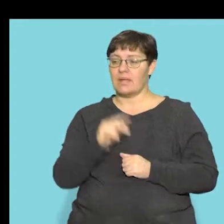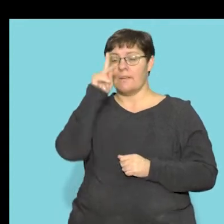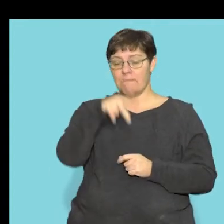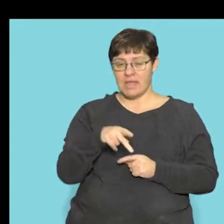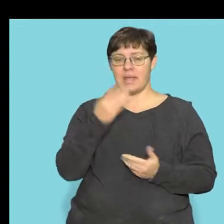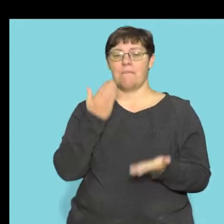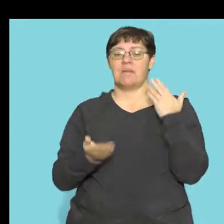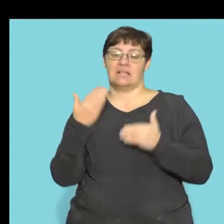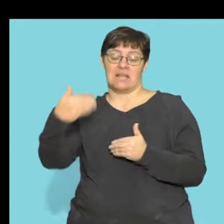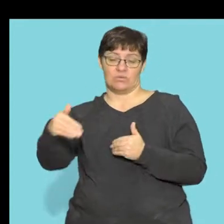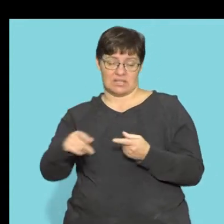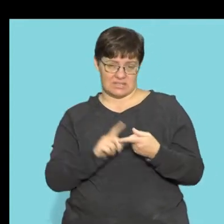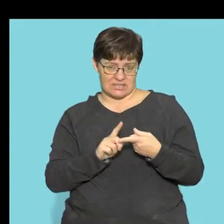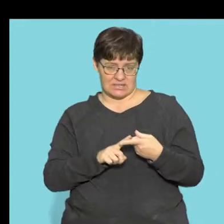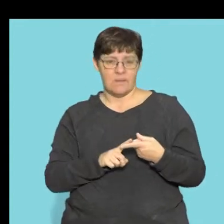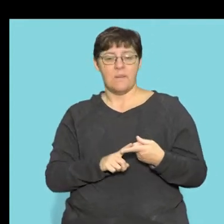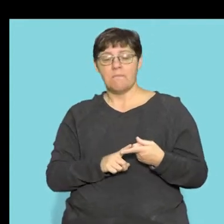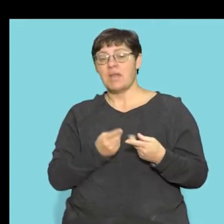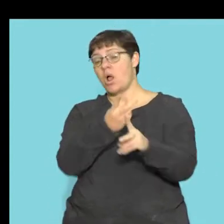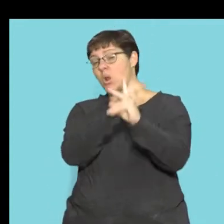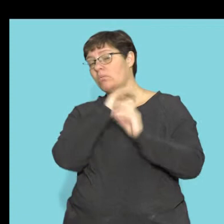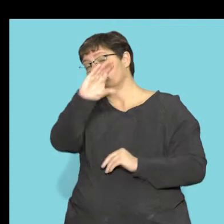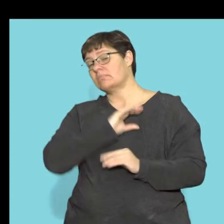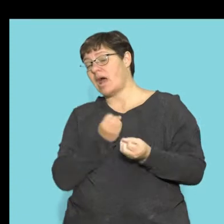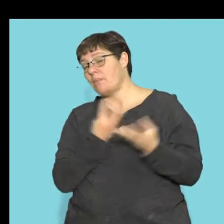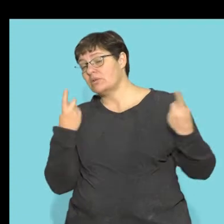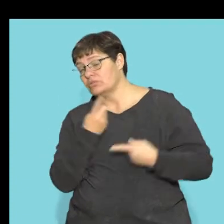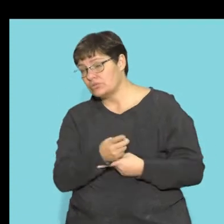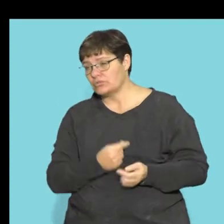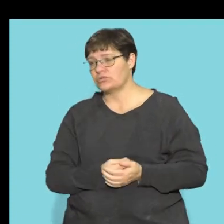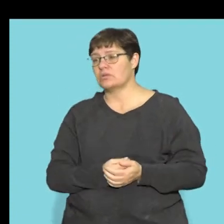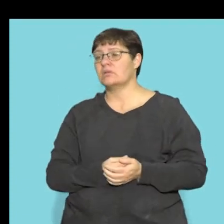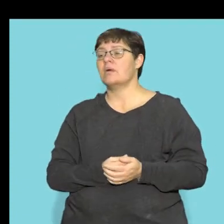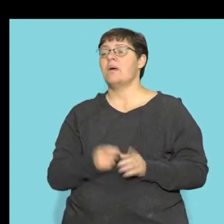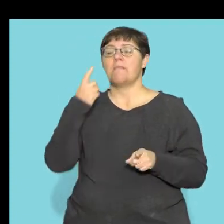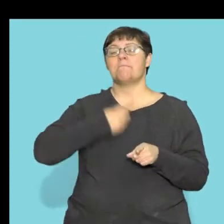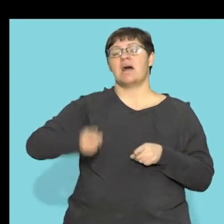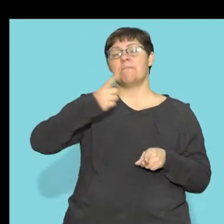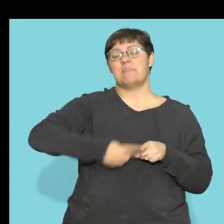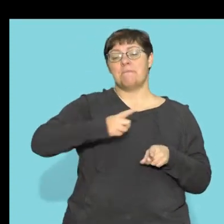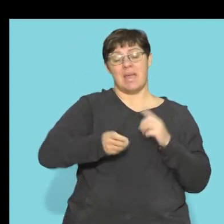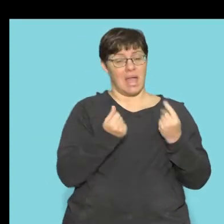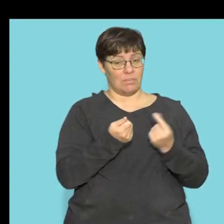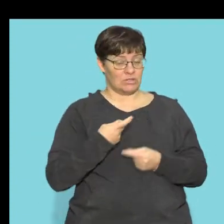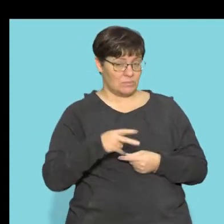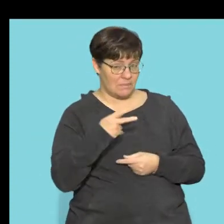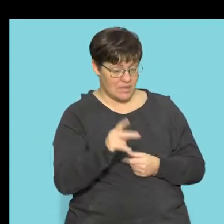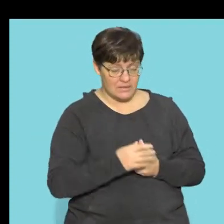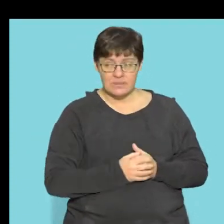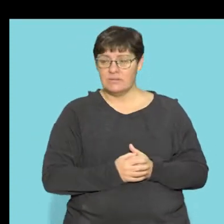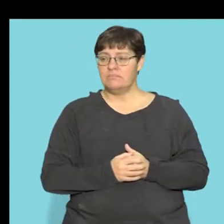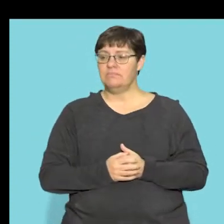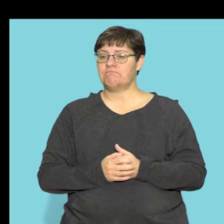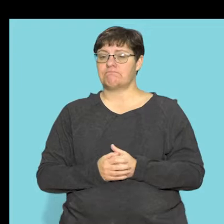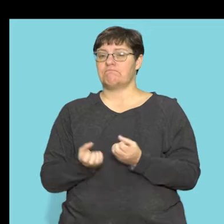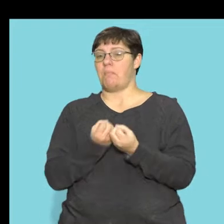balance that is outstanding. So how much loan did you take? This is the value of the installments, your monthly repayments. This will be